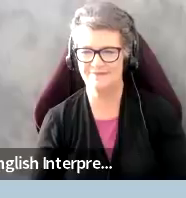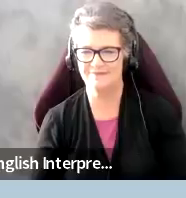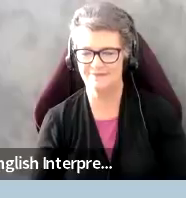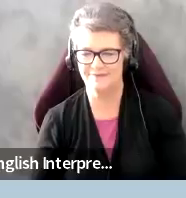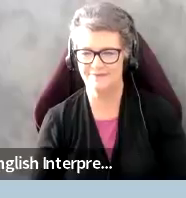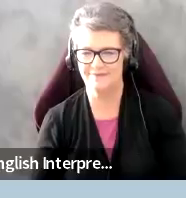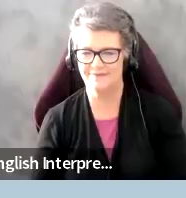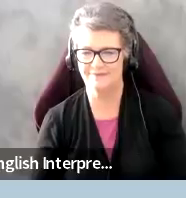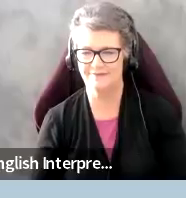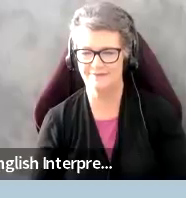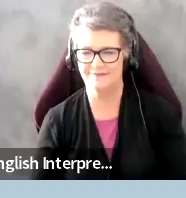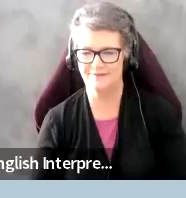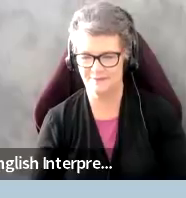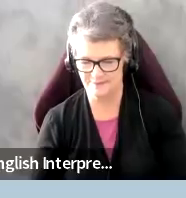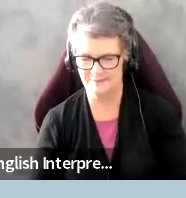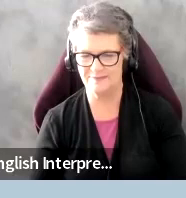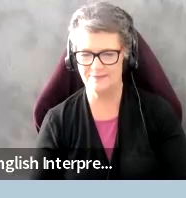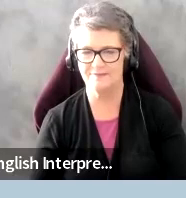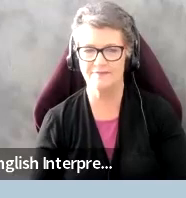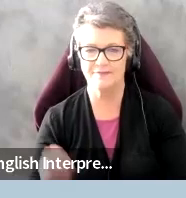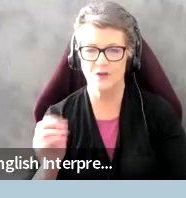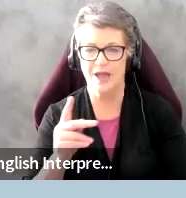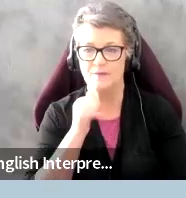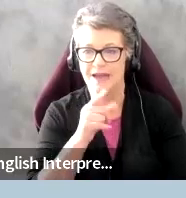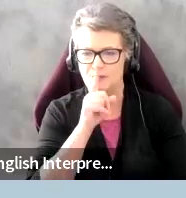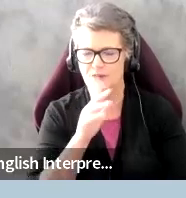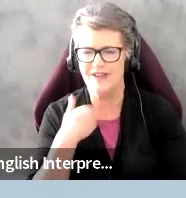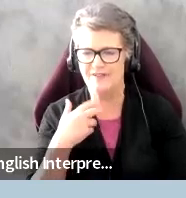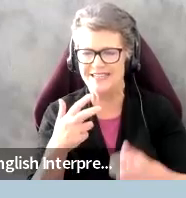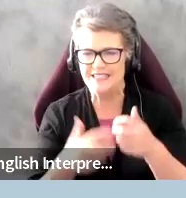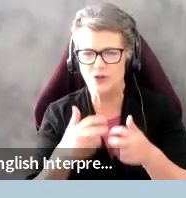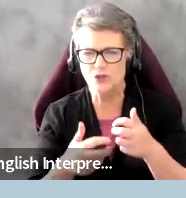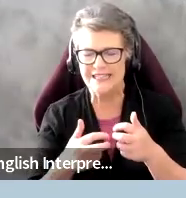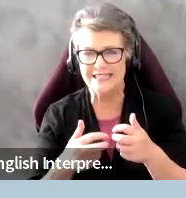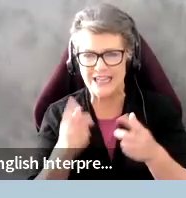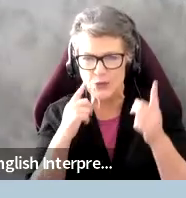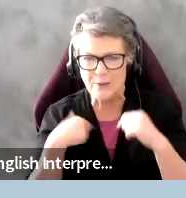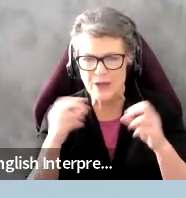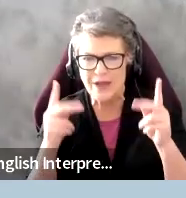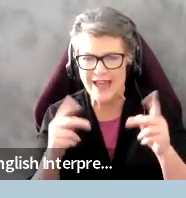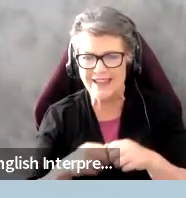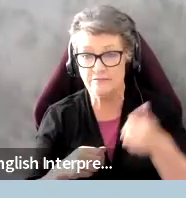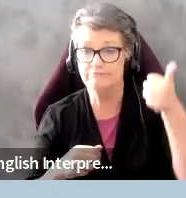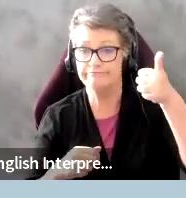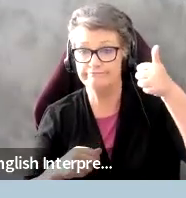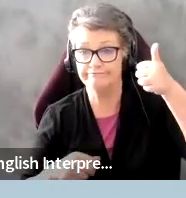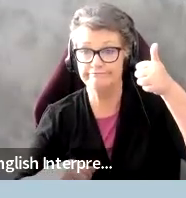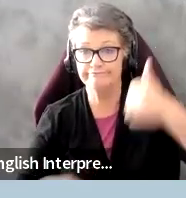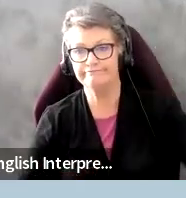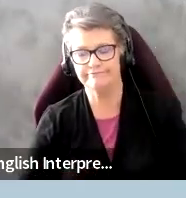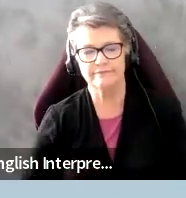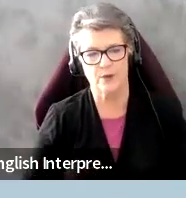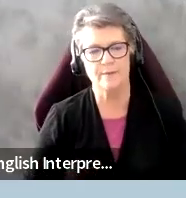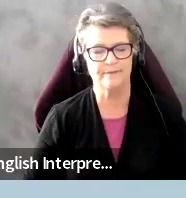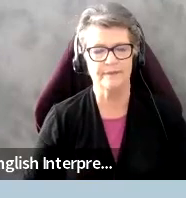Okay, folks. I'm not sure if I'm having difficulty with sound. Can everybody hear me okay? Perfect.